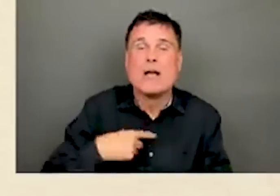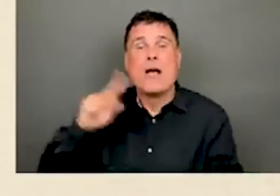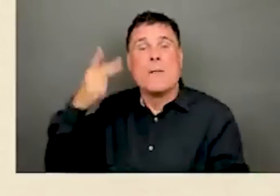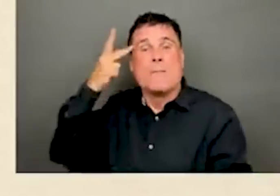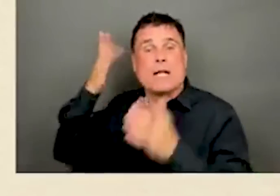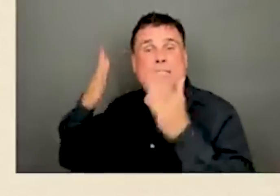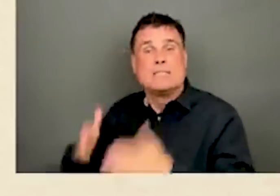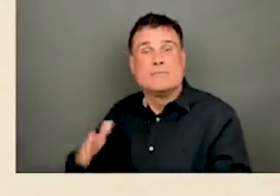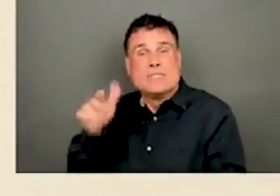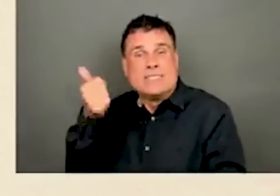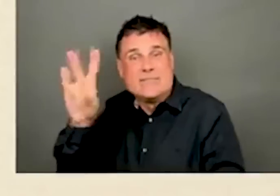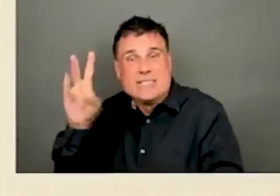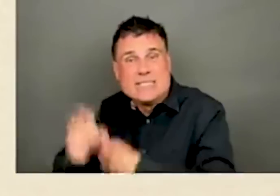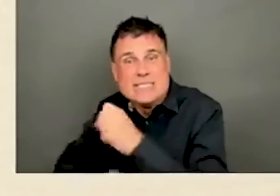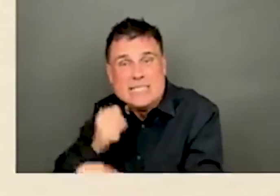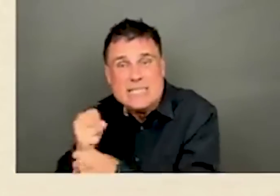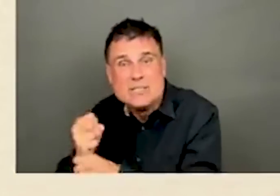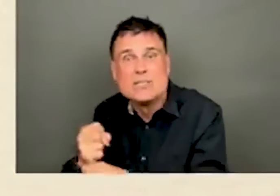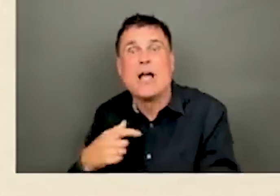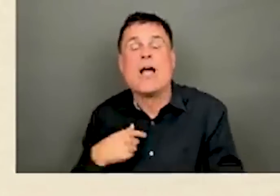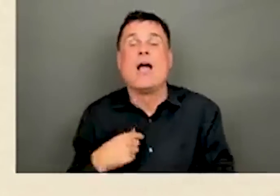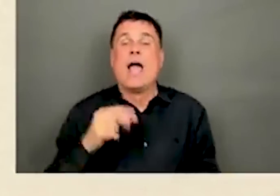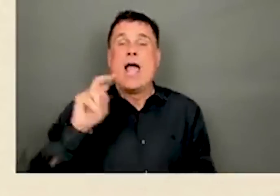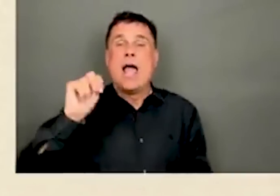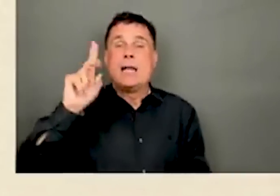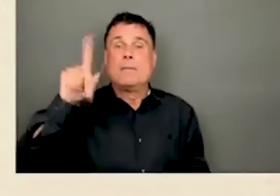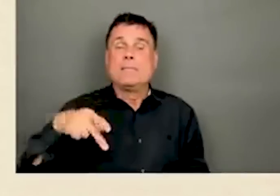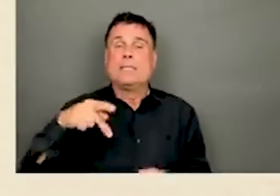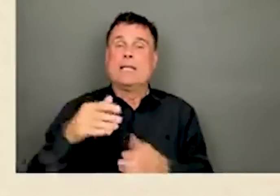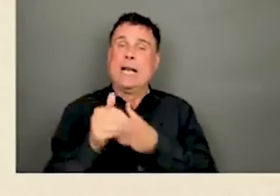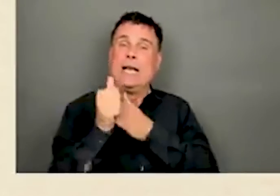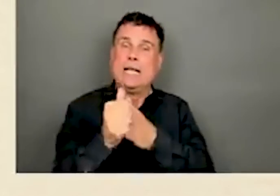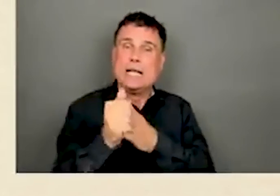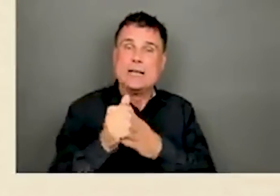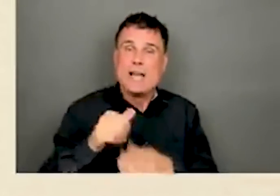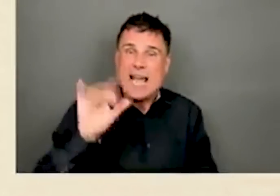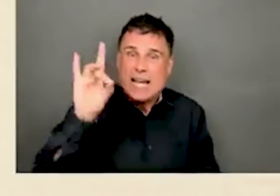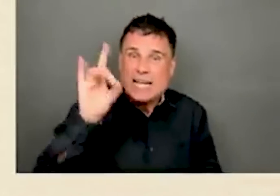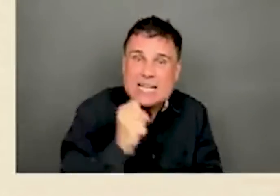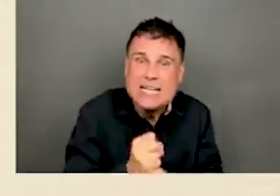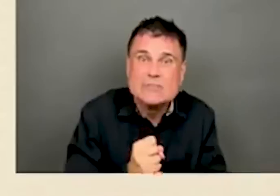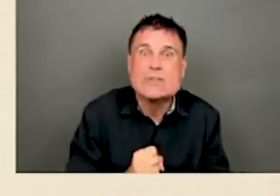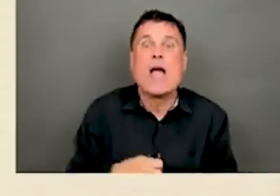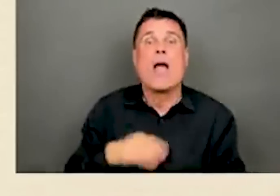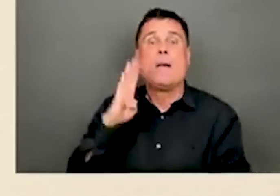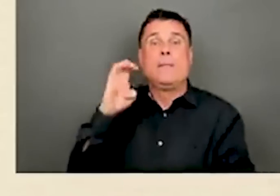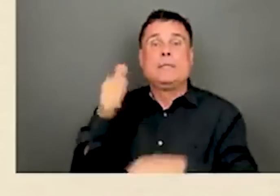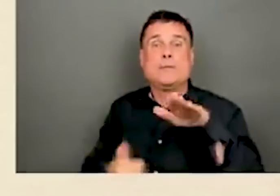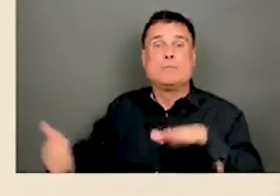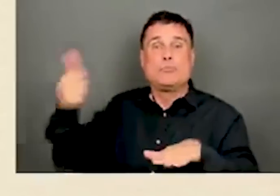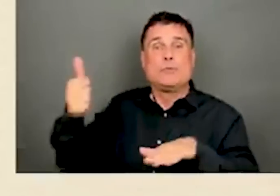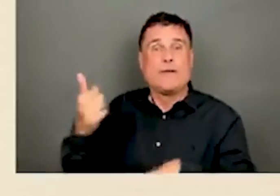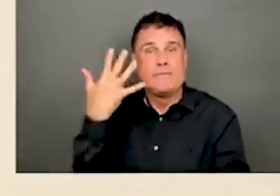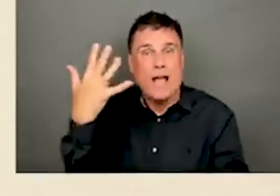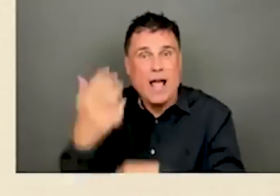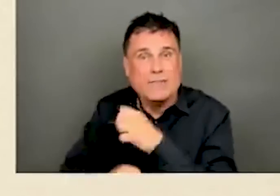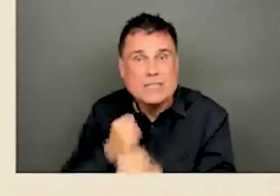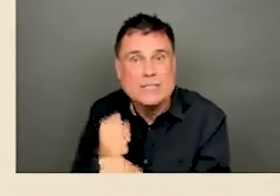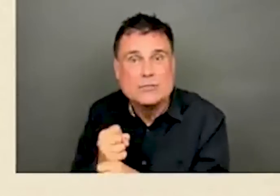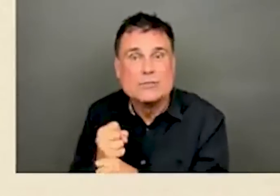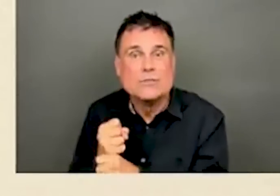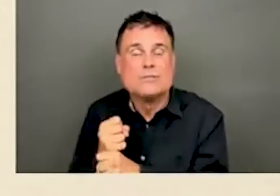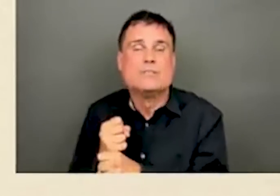And I don't want to sound like a resume here, but if you add all that up, it's a lot of intensity. My nature is to